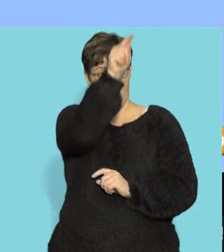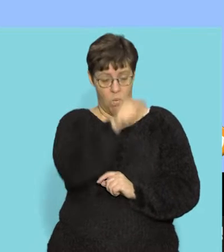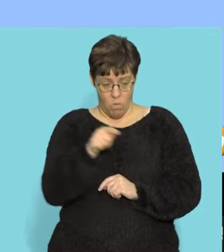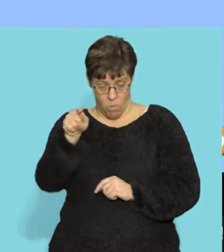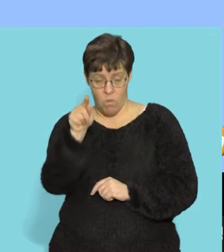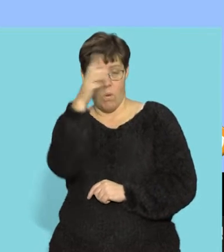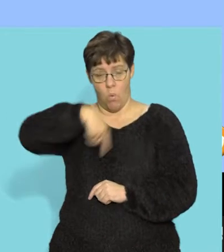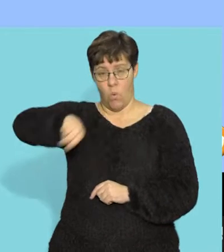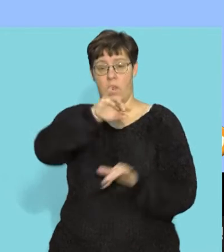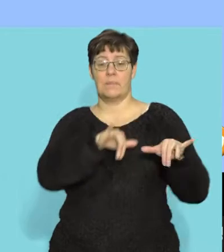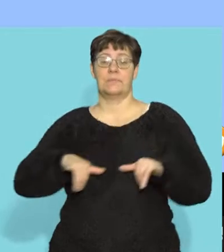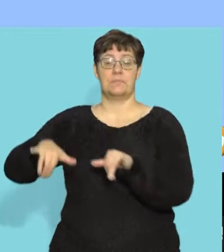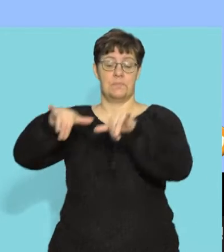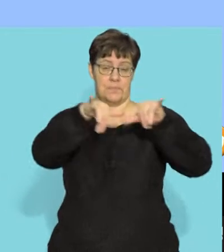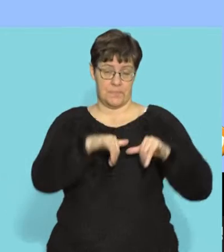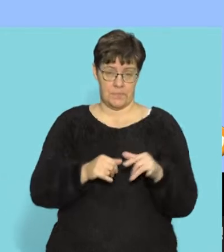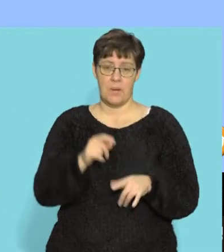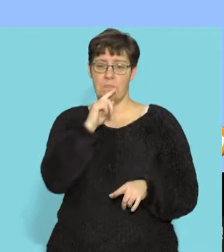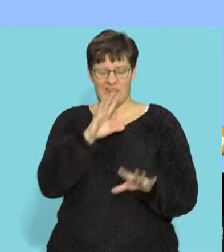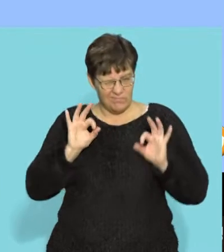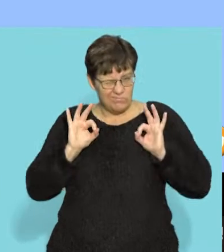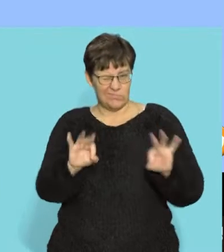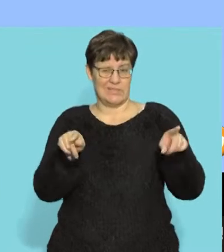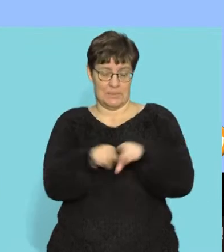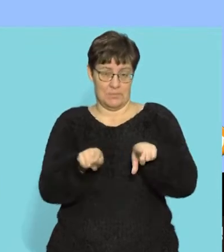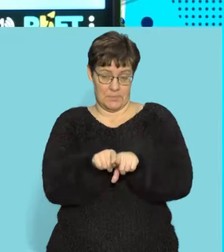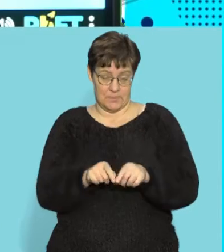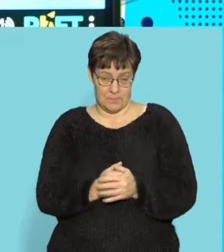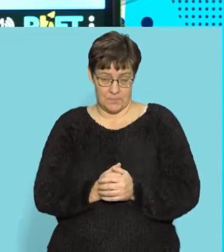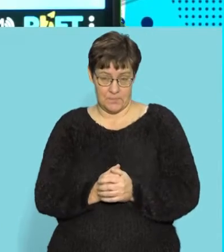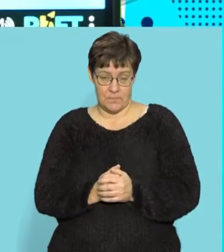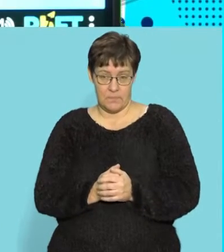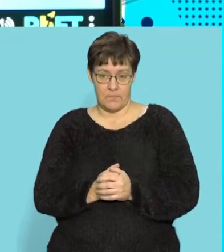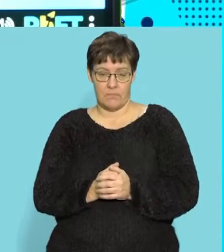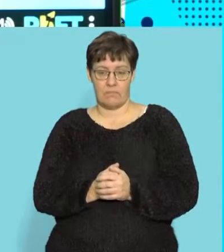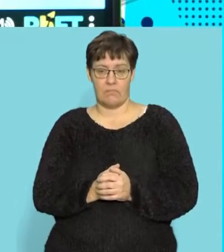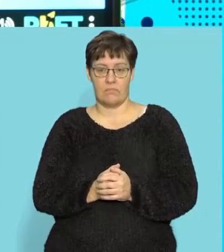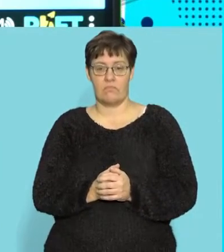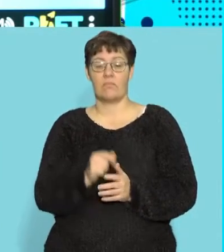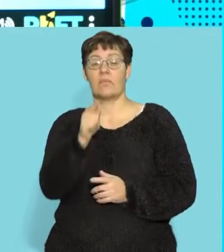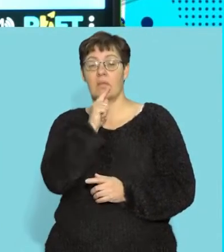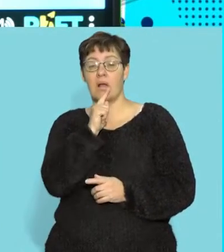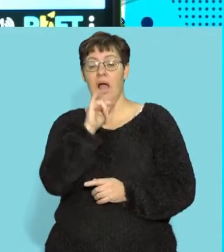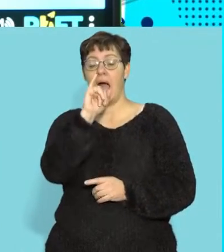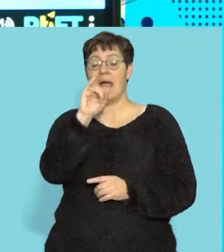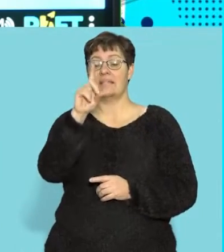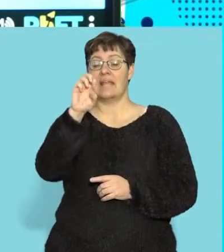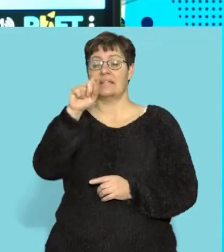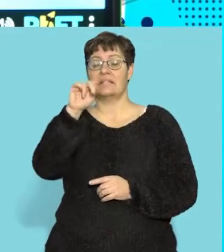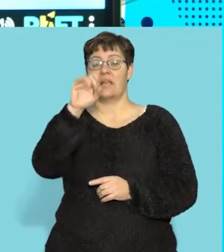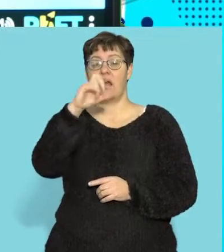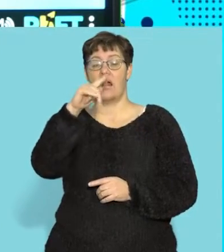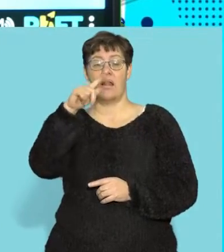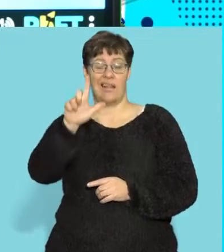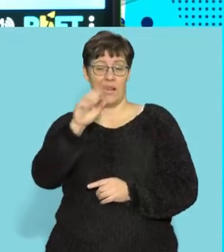bulbs are 3 ohms. Hence, we are saying that they are identical. So the implication of the term